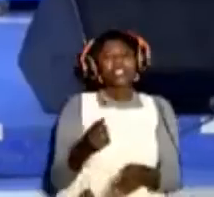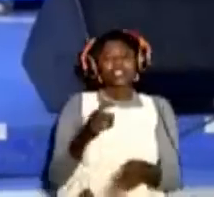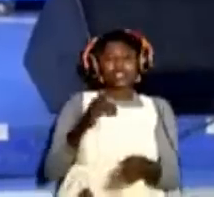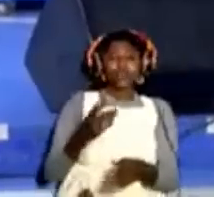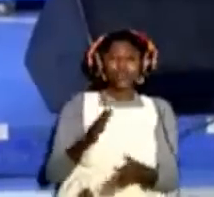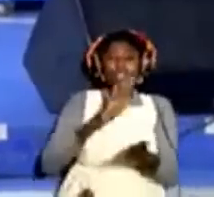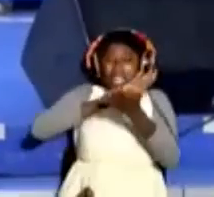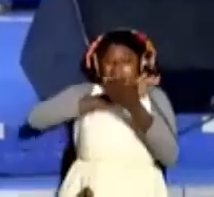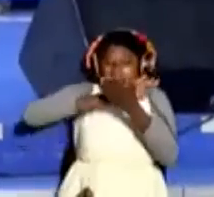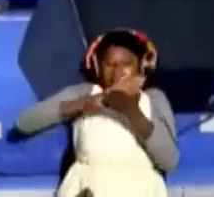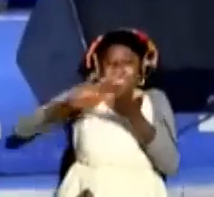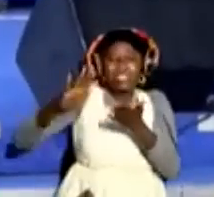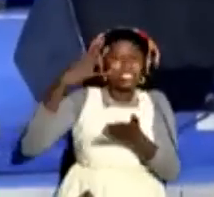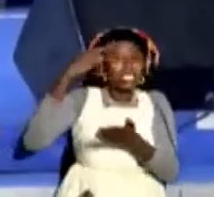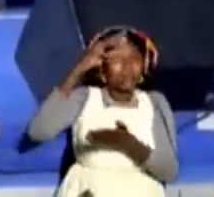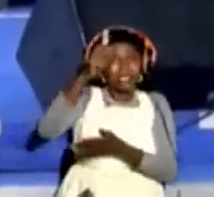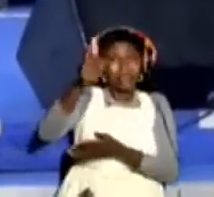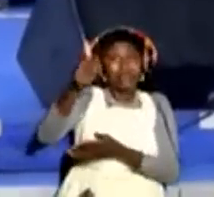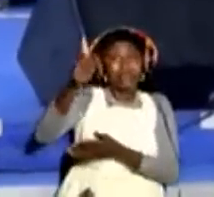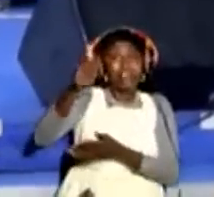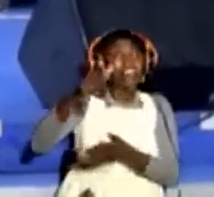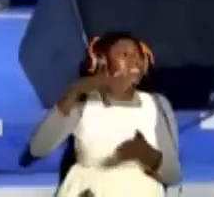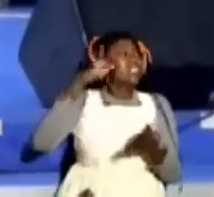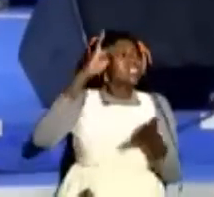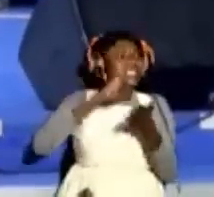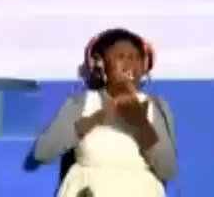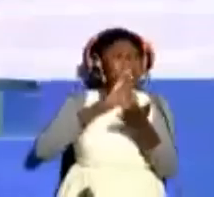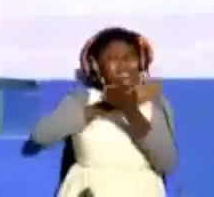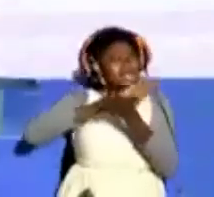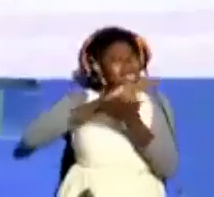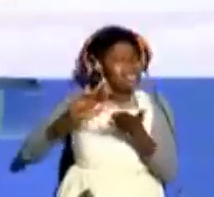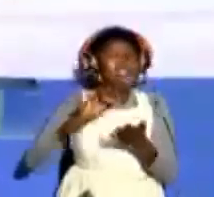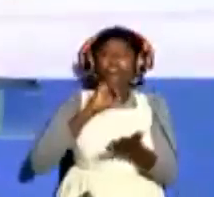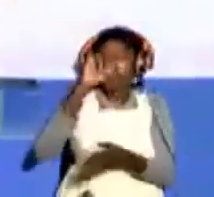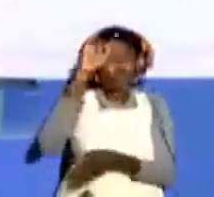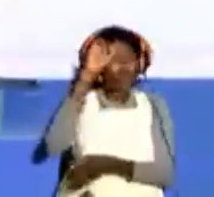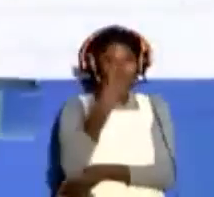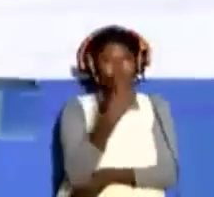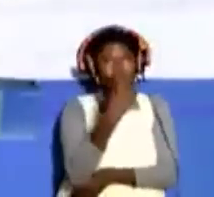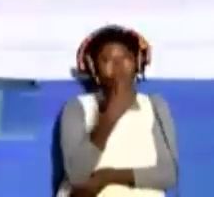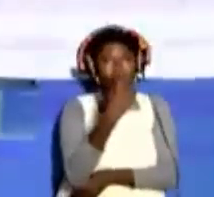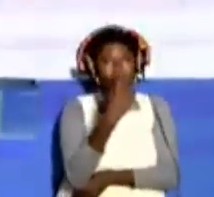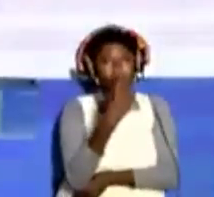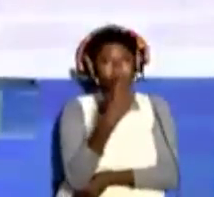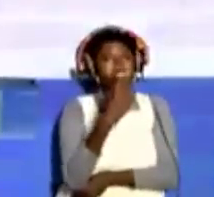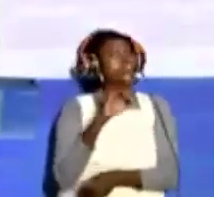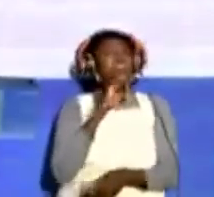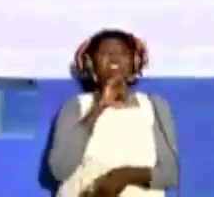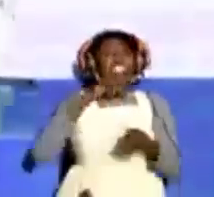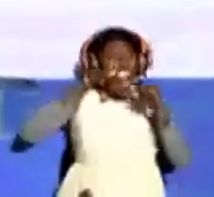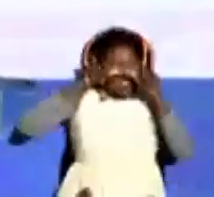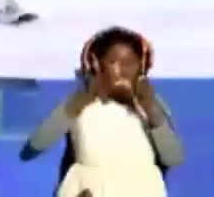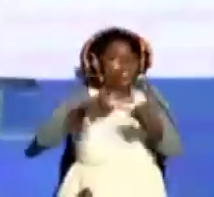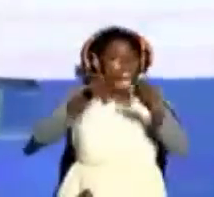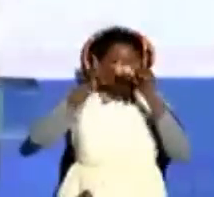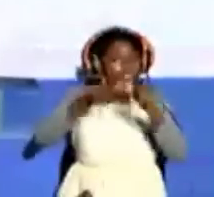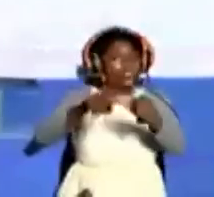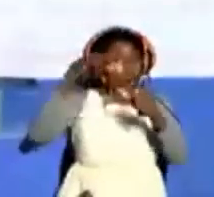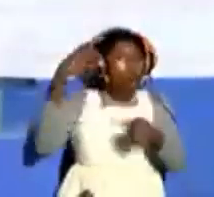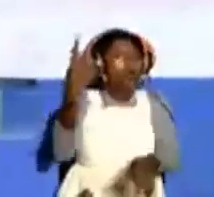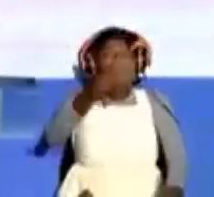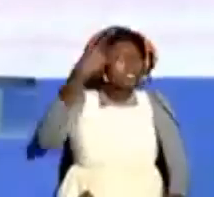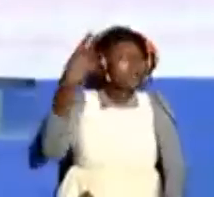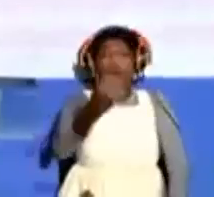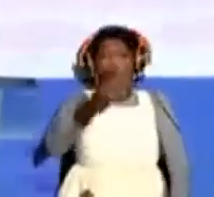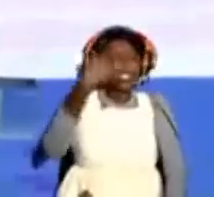cleanses himself, this cleansing is not once. It's a continuous cleansing.